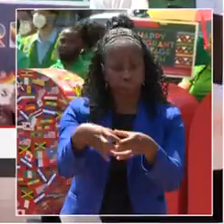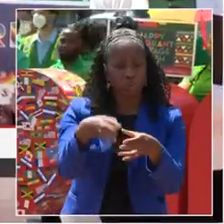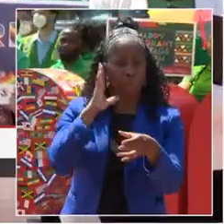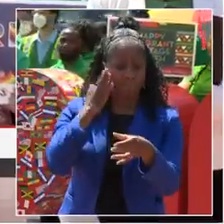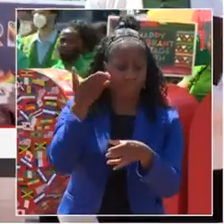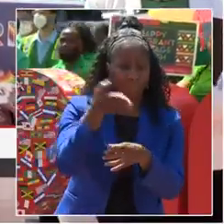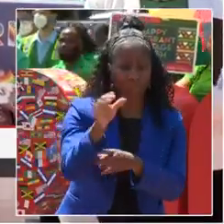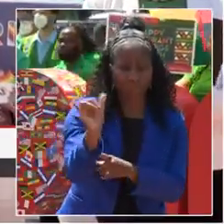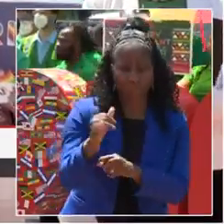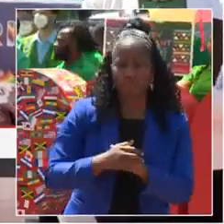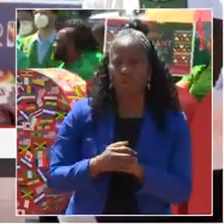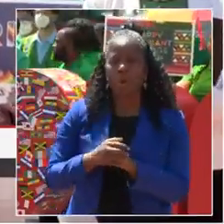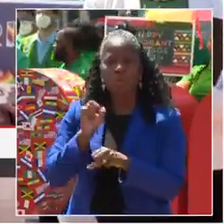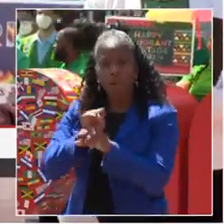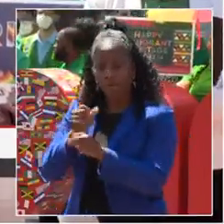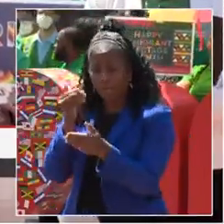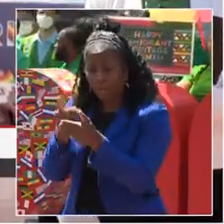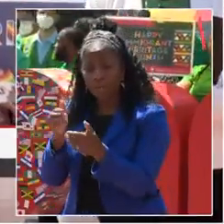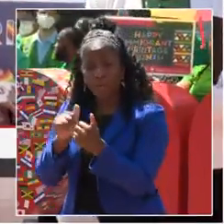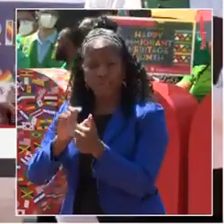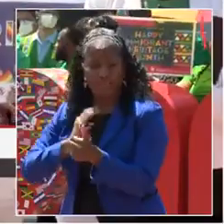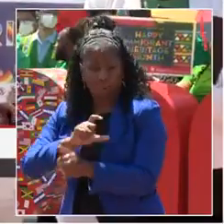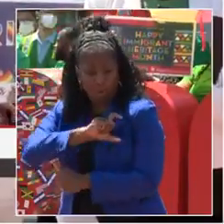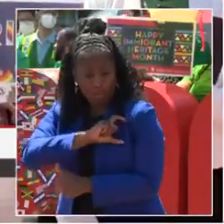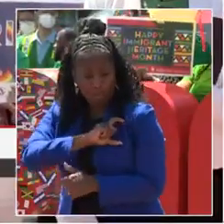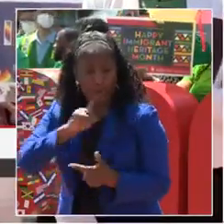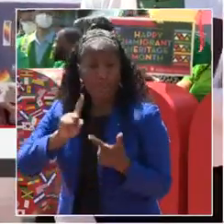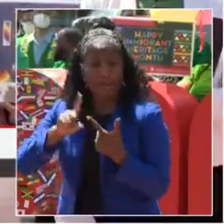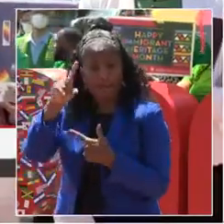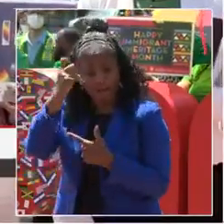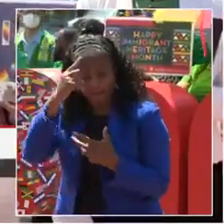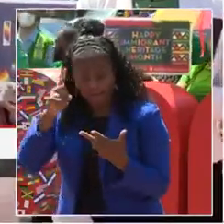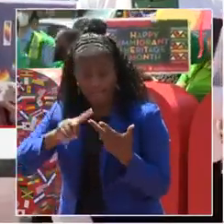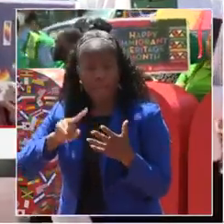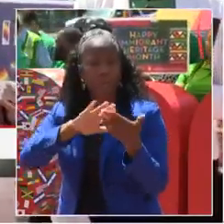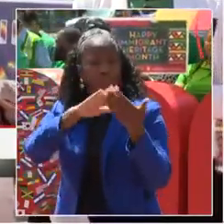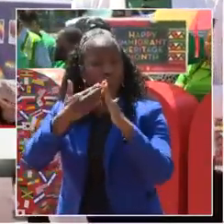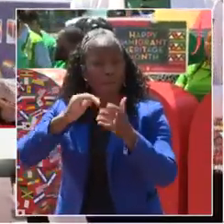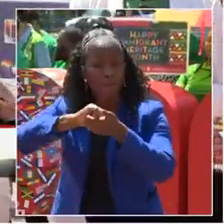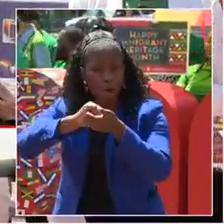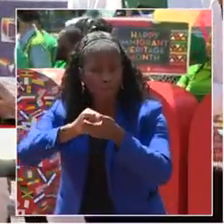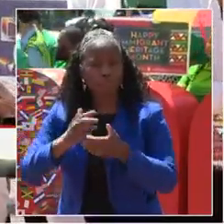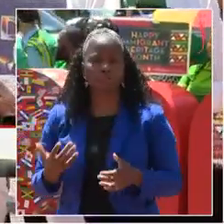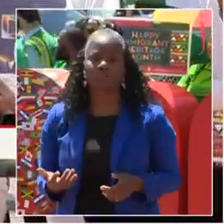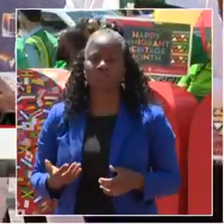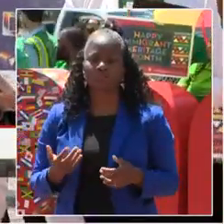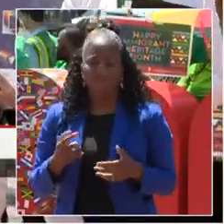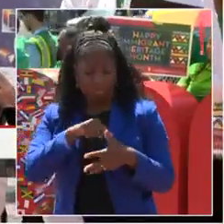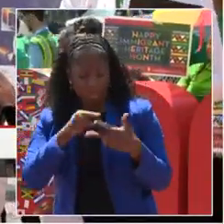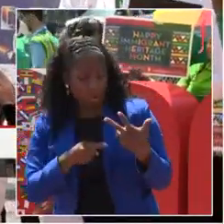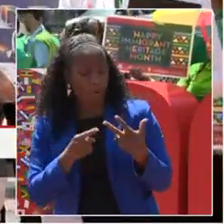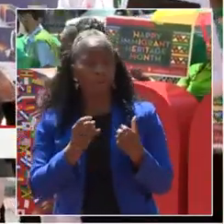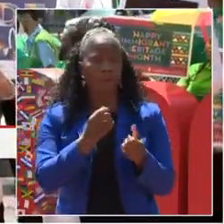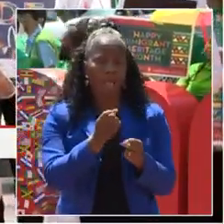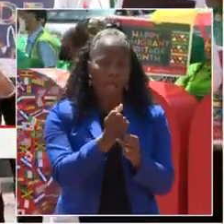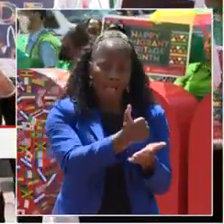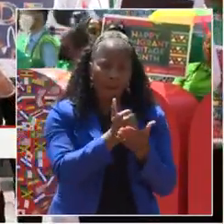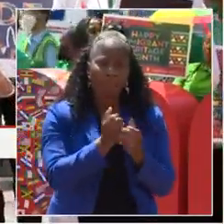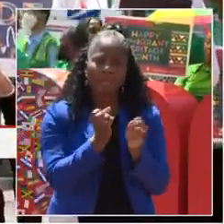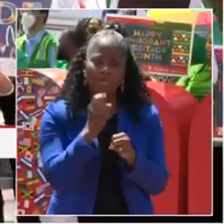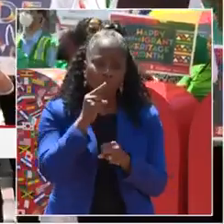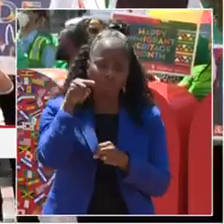closely with our law enforcement, government, and community partners to ensure that all of these events are peaceful and